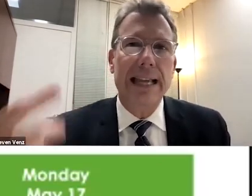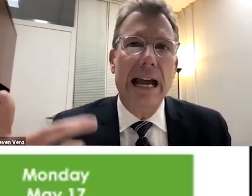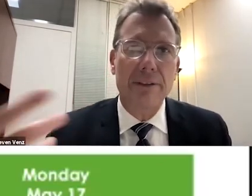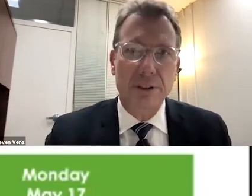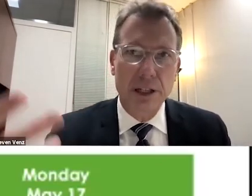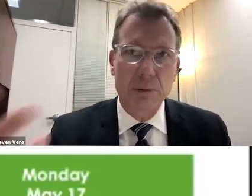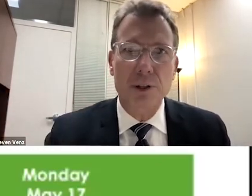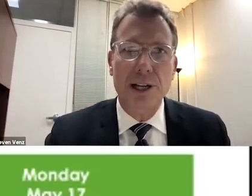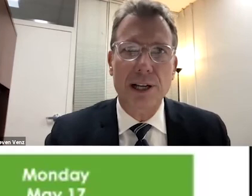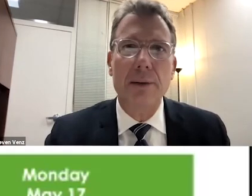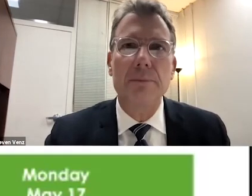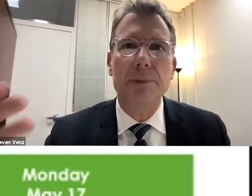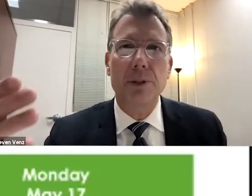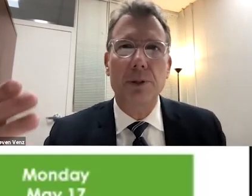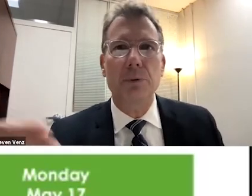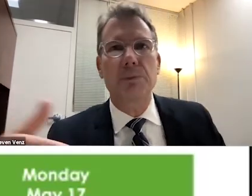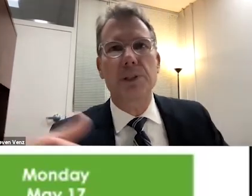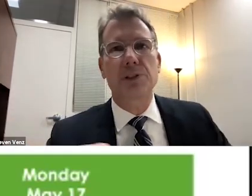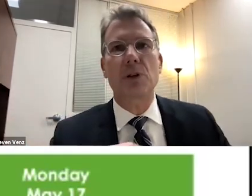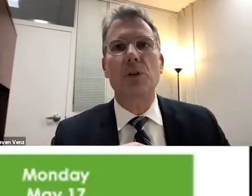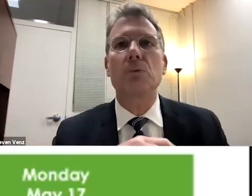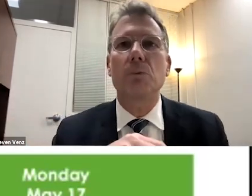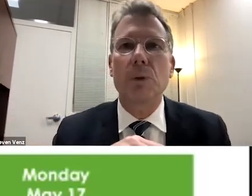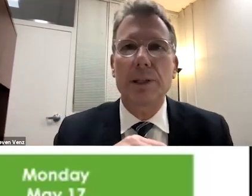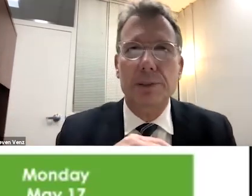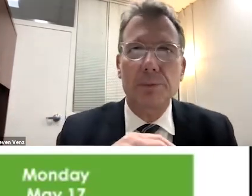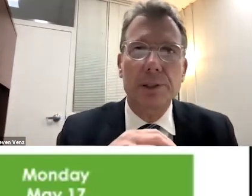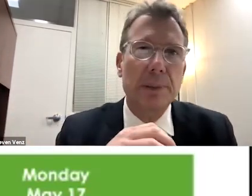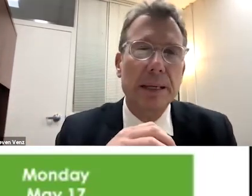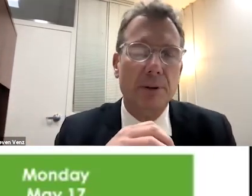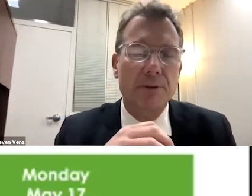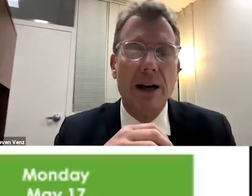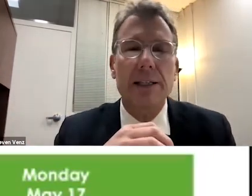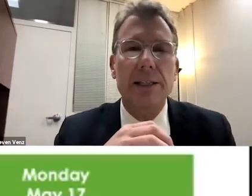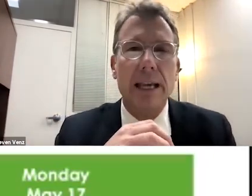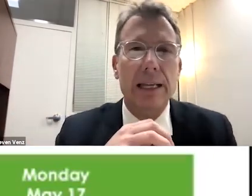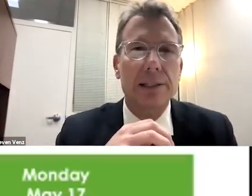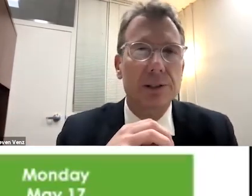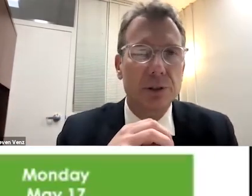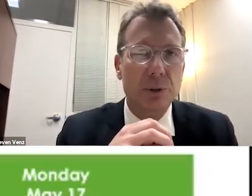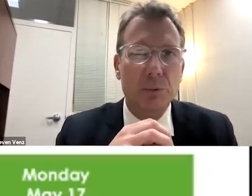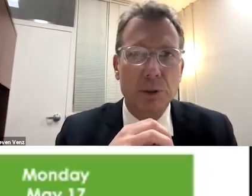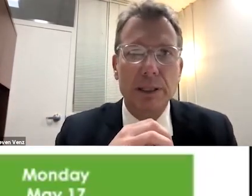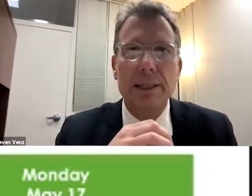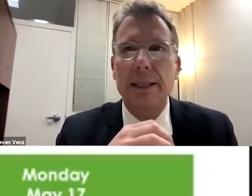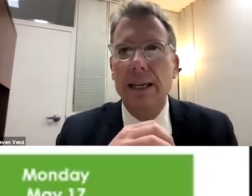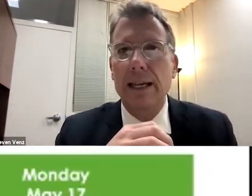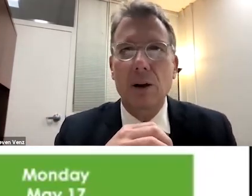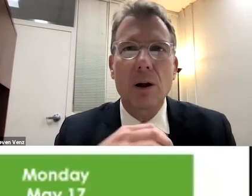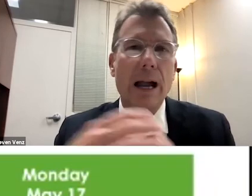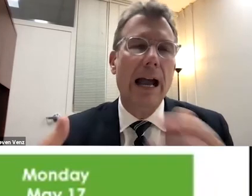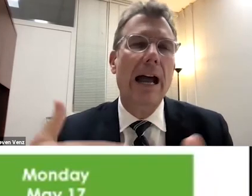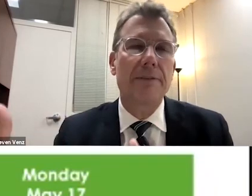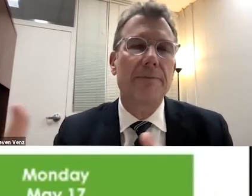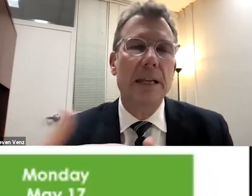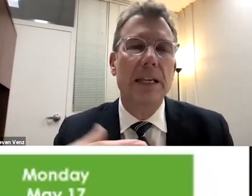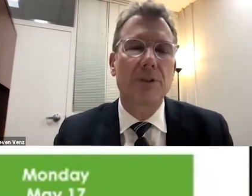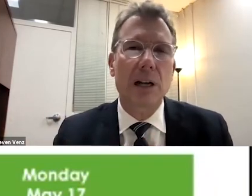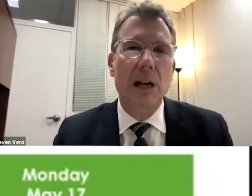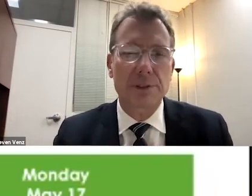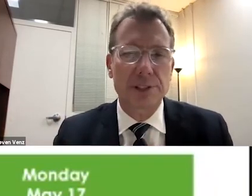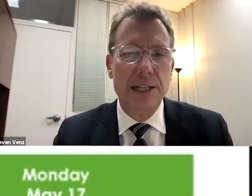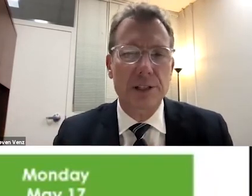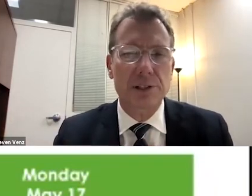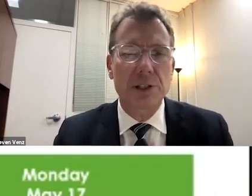would like to have a little more time to discern what's being provided and to really have